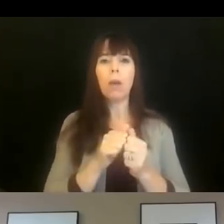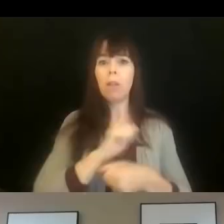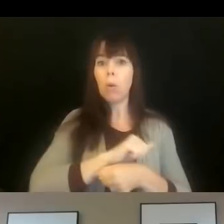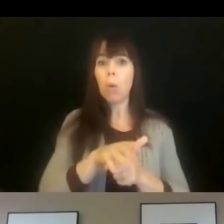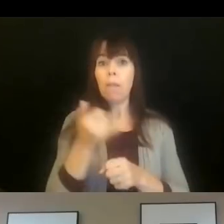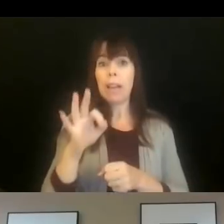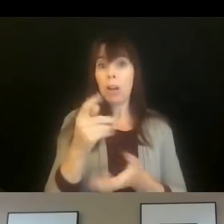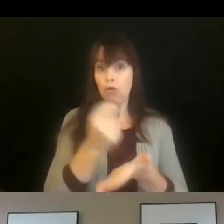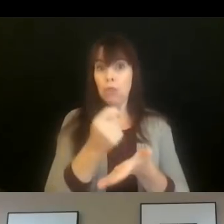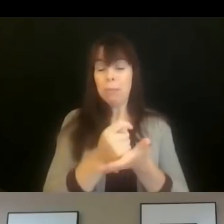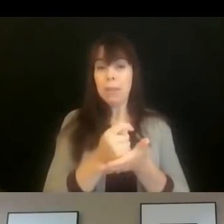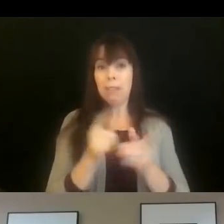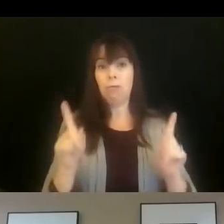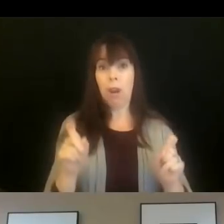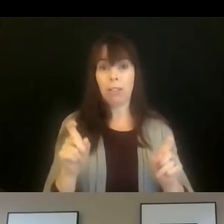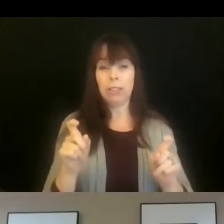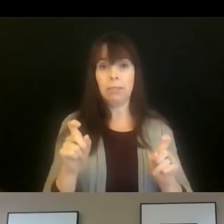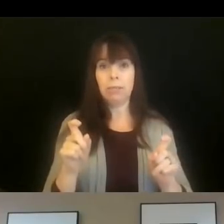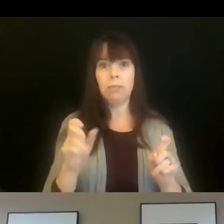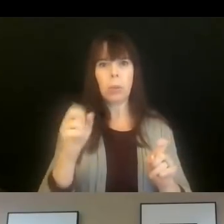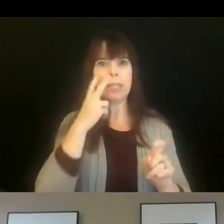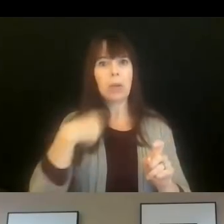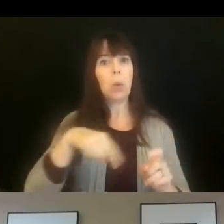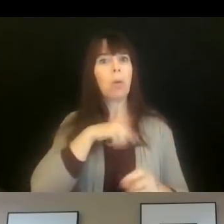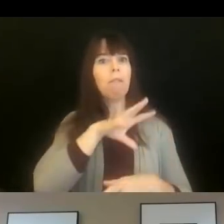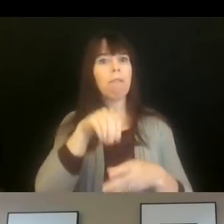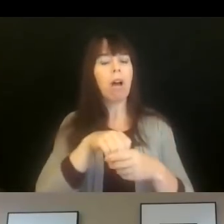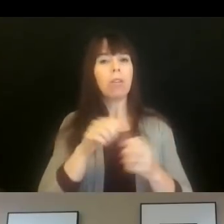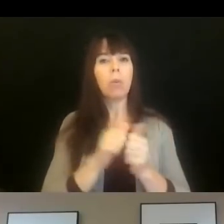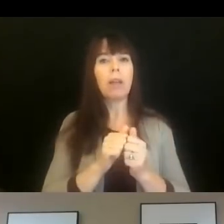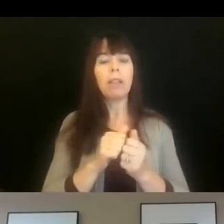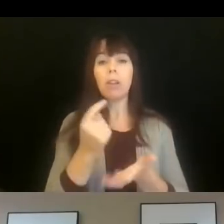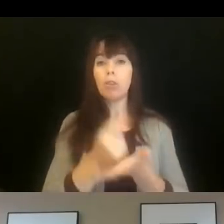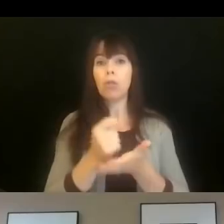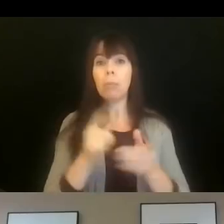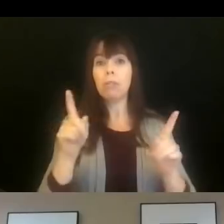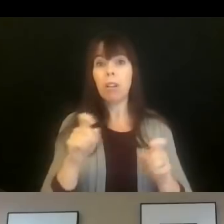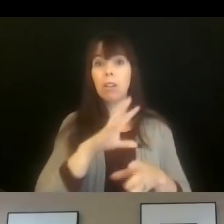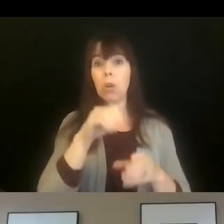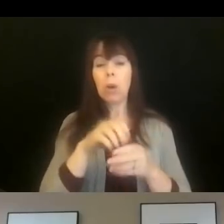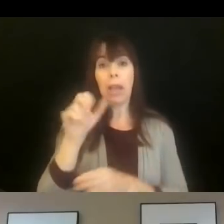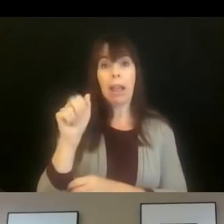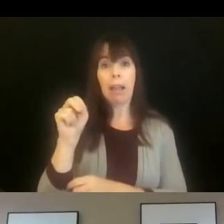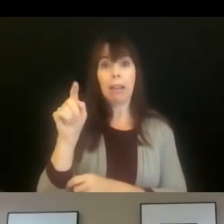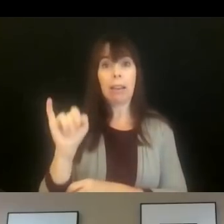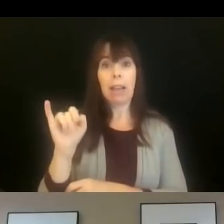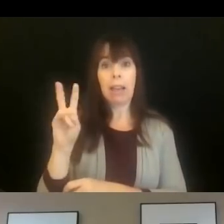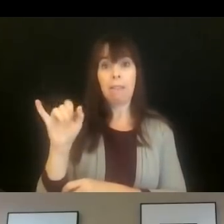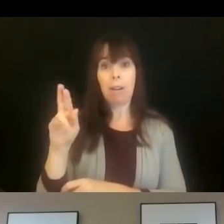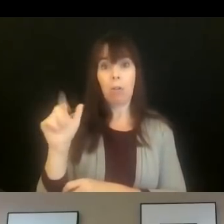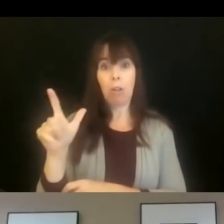COVID-19 treatment trials. And as you can see, we were involved in treatment trials that included antiviral,